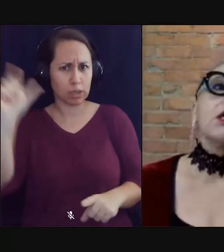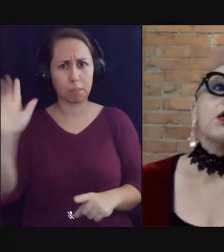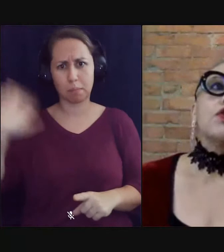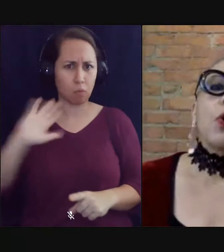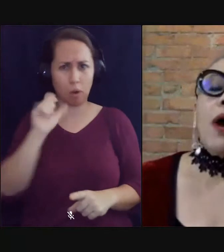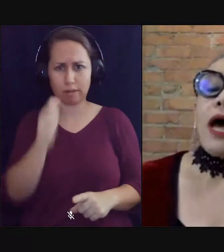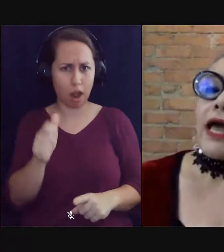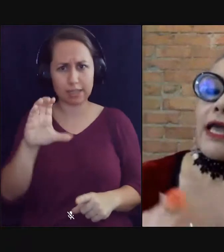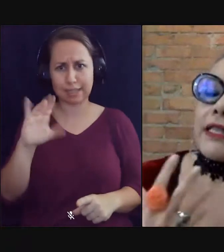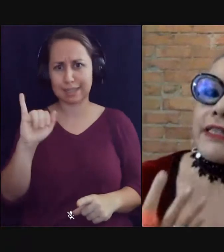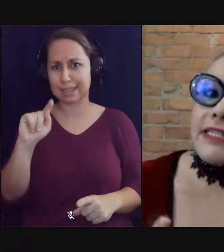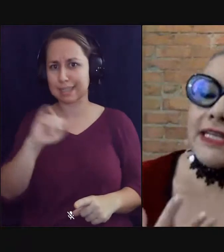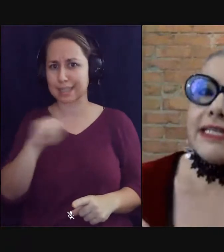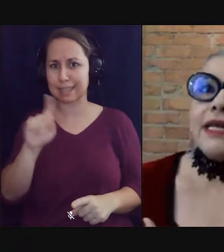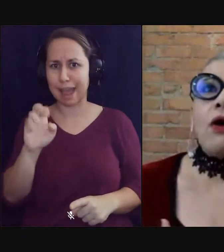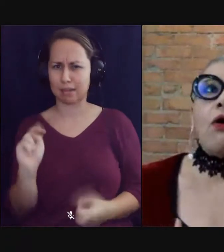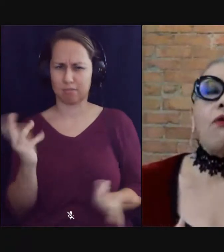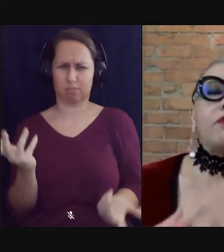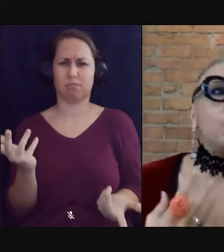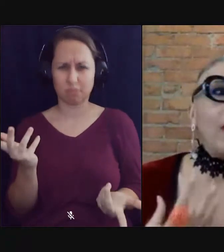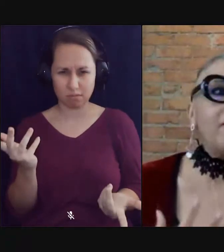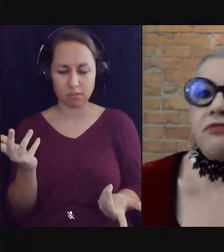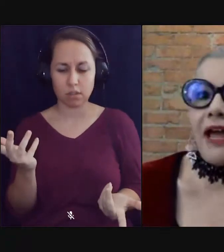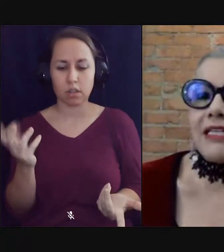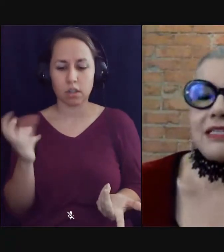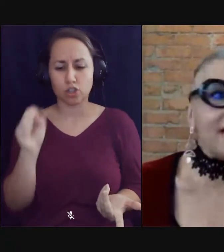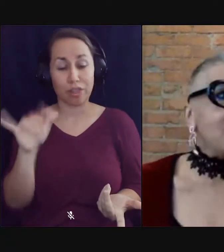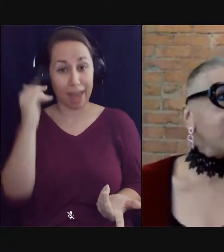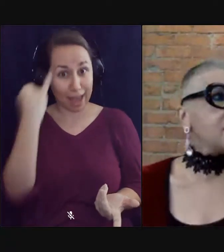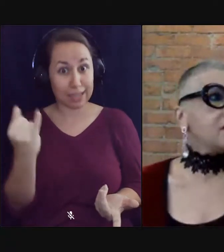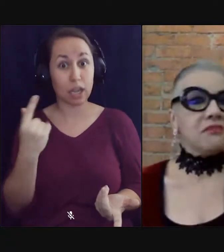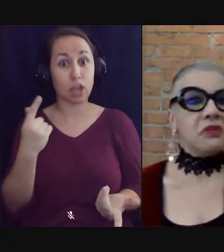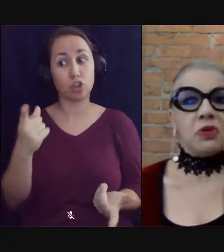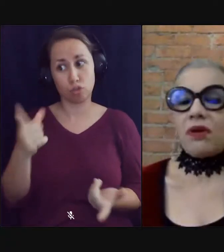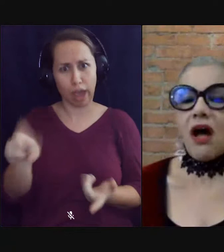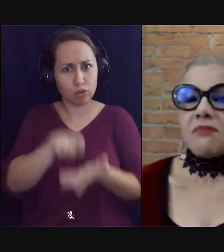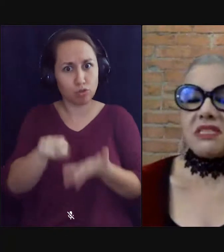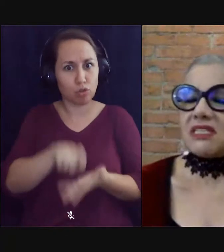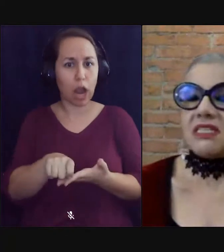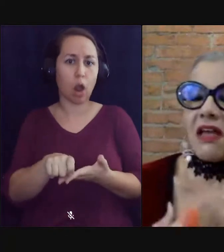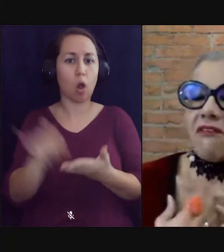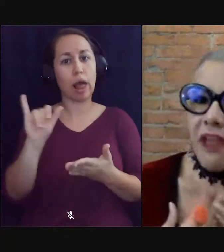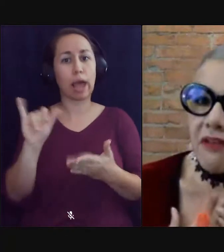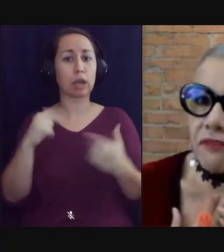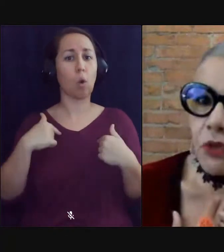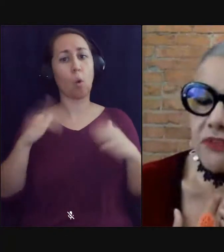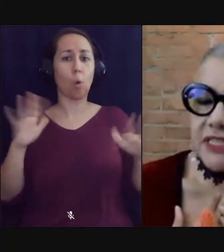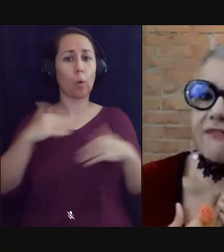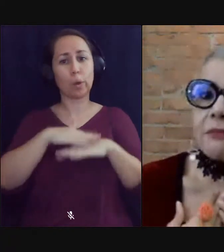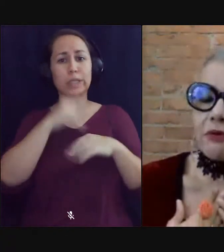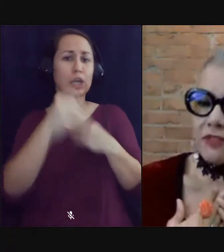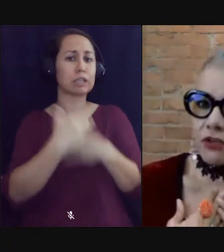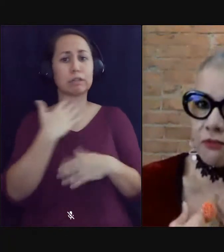citizens. So this idea of you have to write as if it's, you're at arm's distance, very few